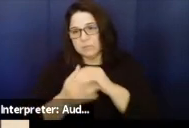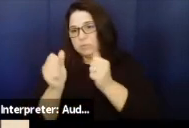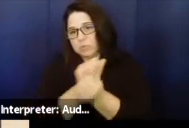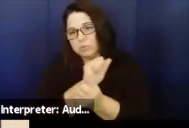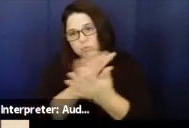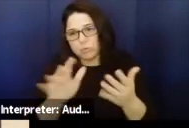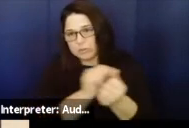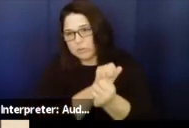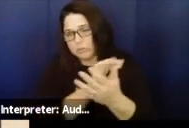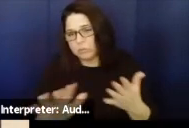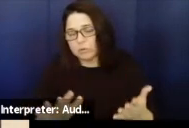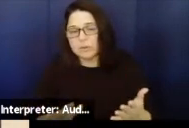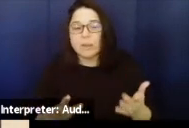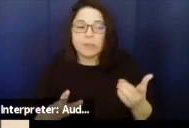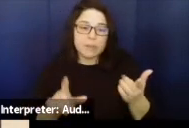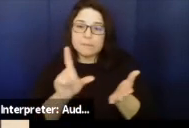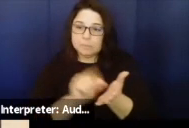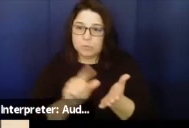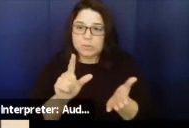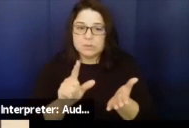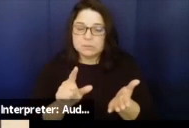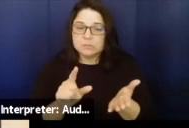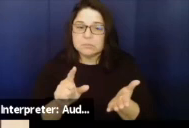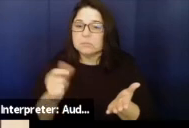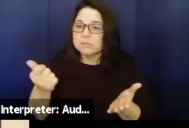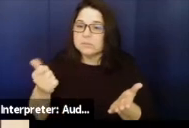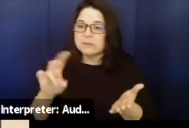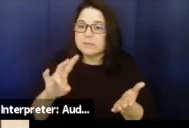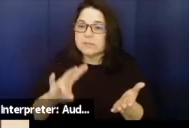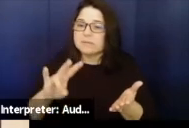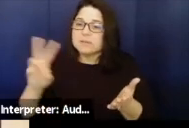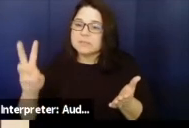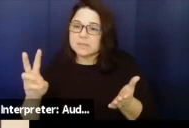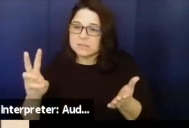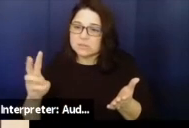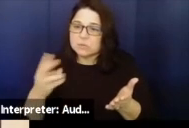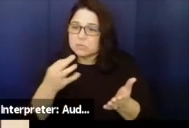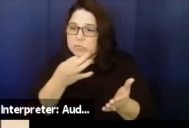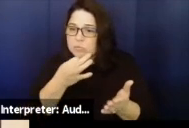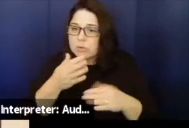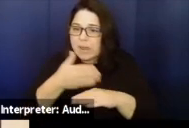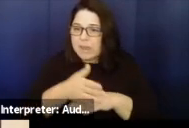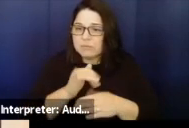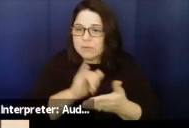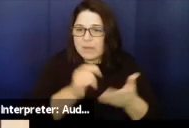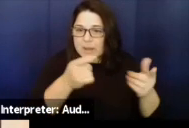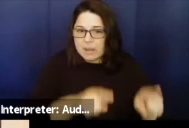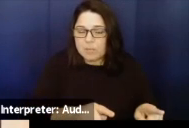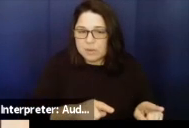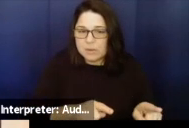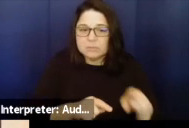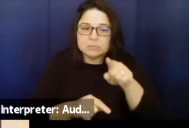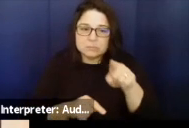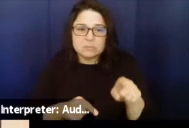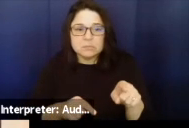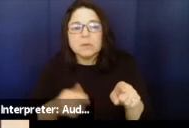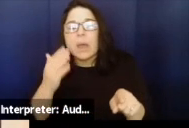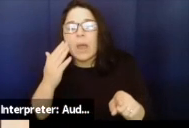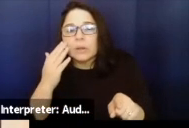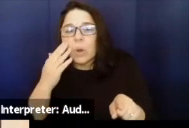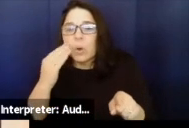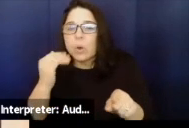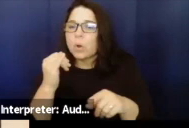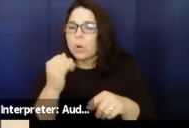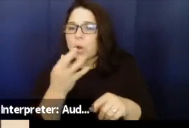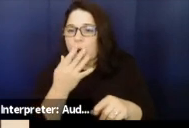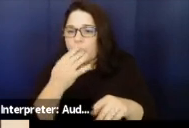These prints were published in 1776, shortly after the event. And although they're hand colored, you can see